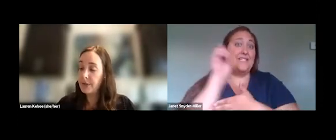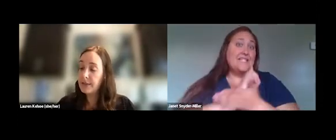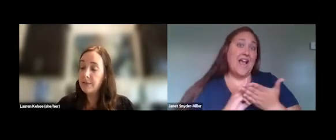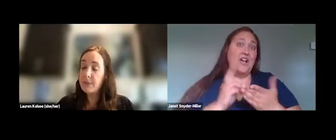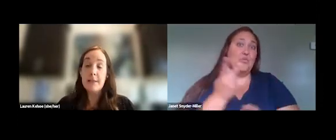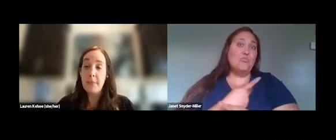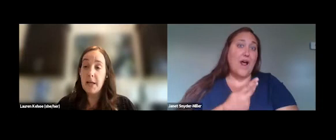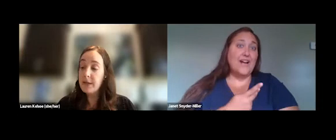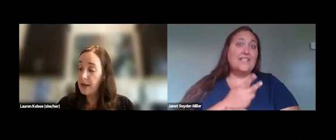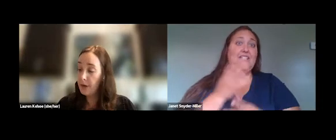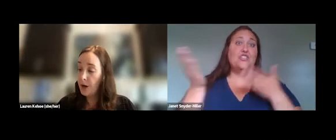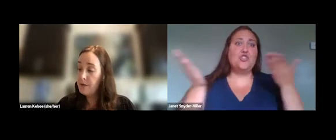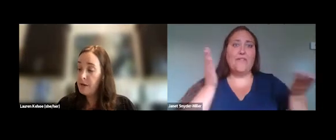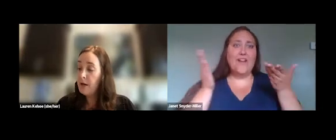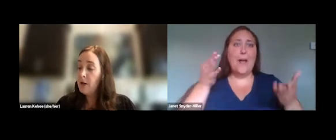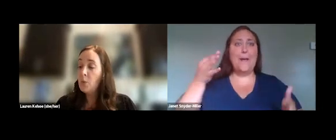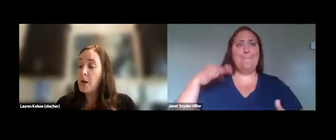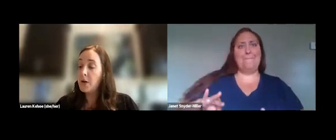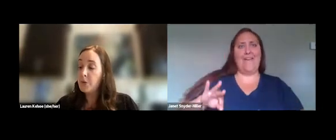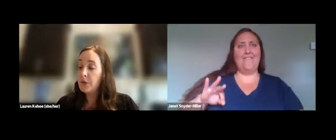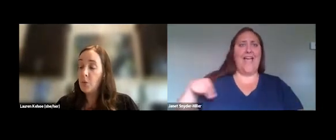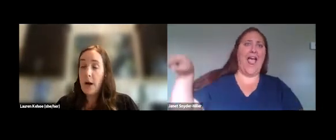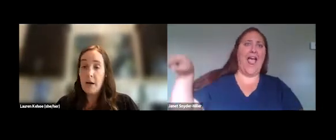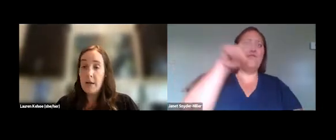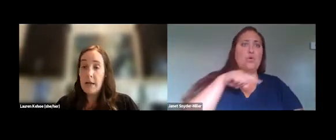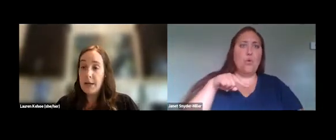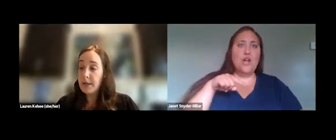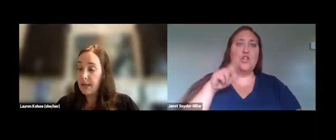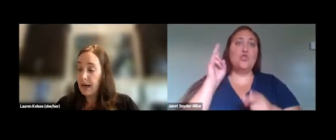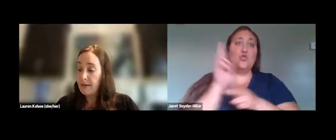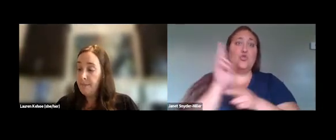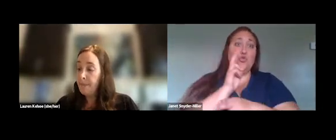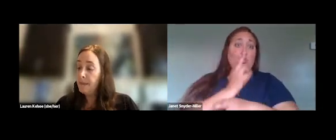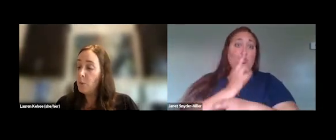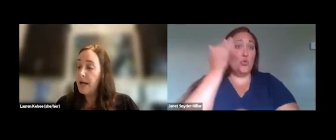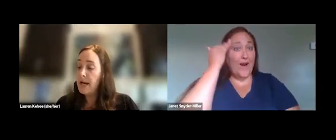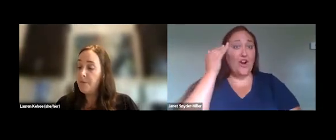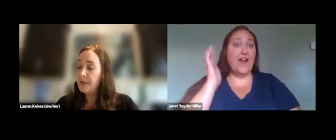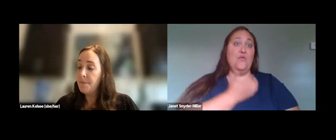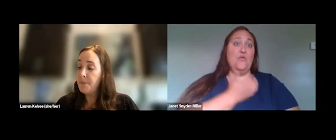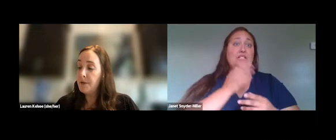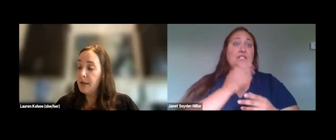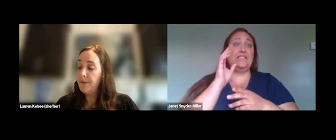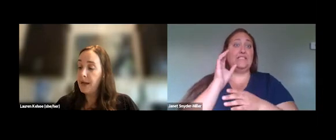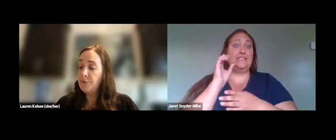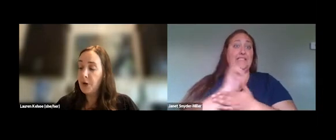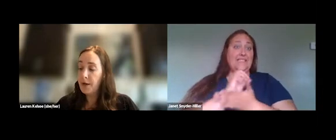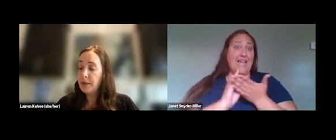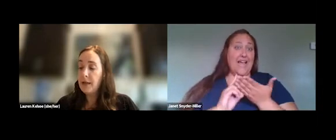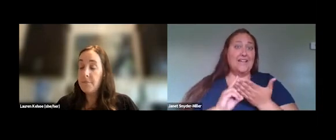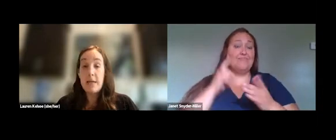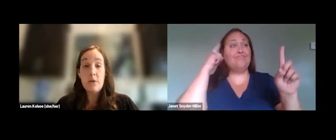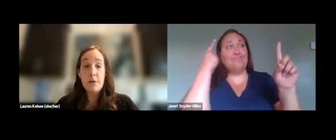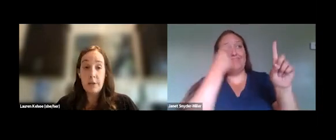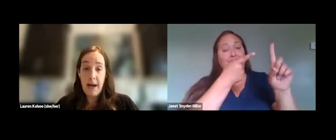and services because it benefits everyone. We are user aware in our design. We aim for simple and effective